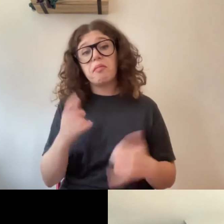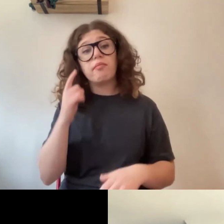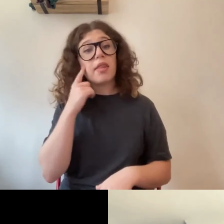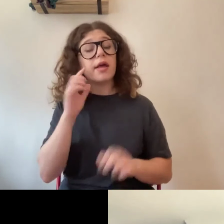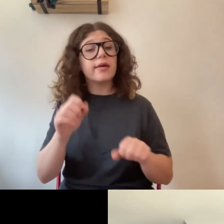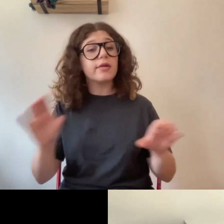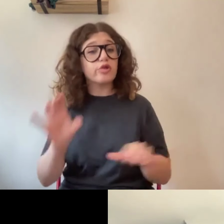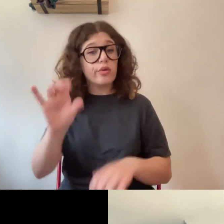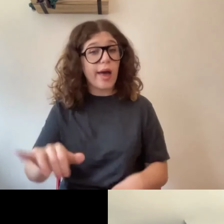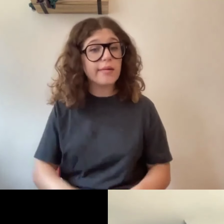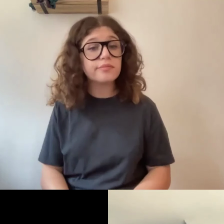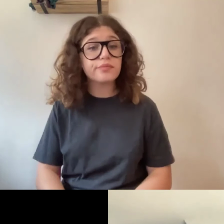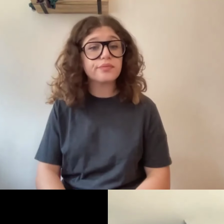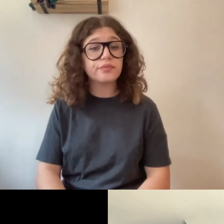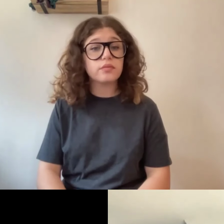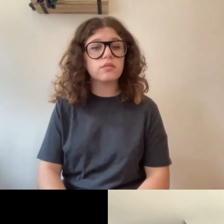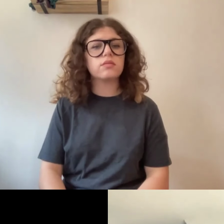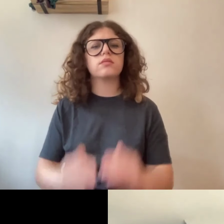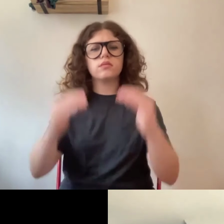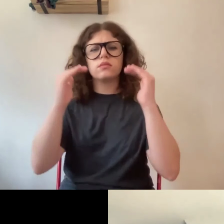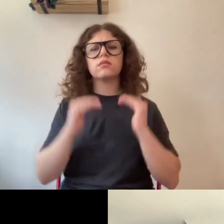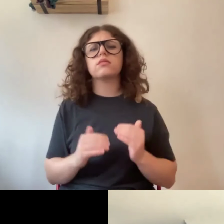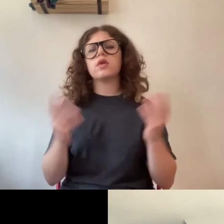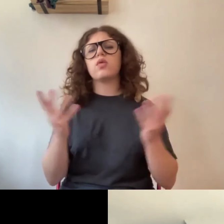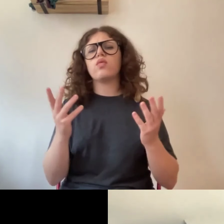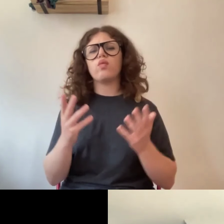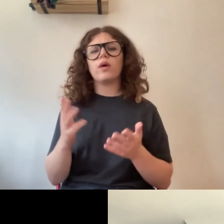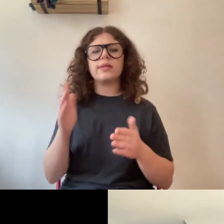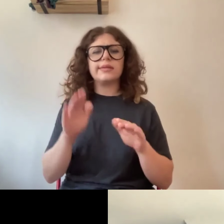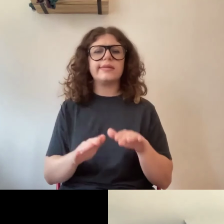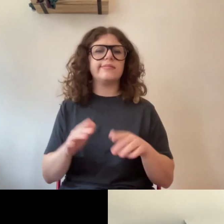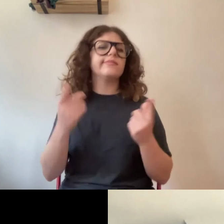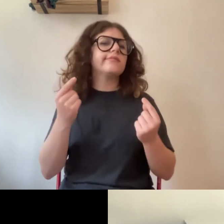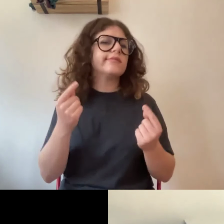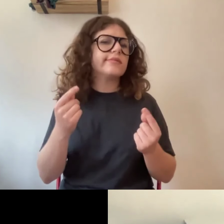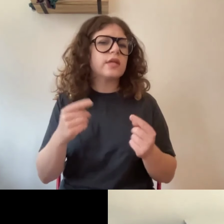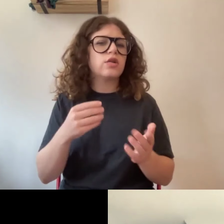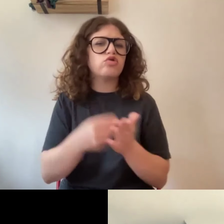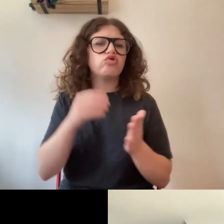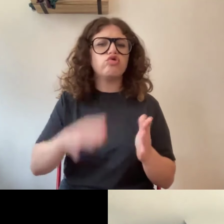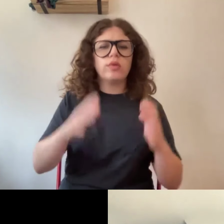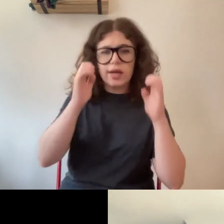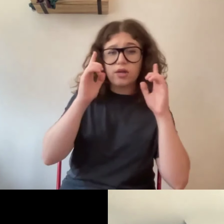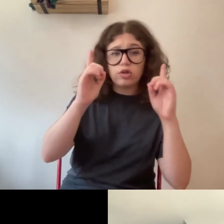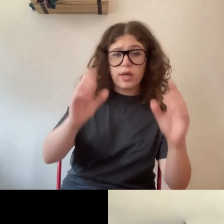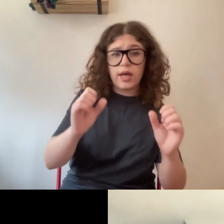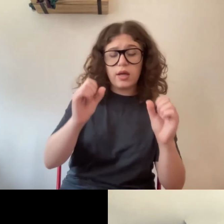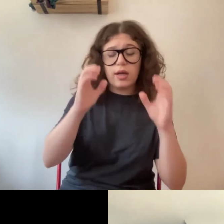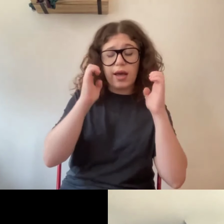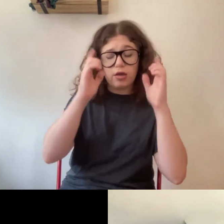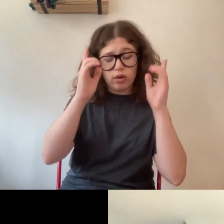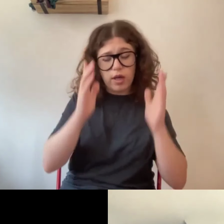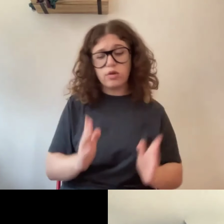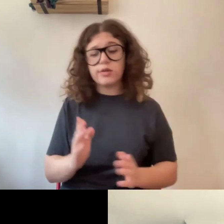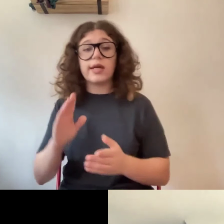do. And then the question is, what steps can students, educators, and staff take if they feel their sex ed is